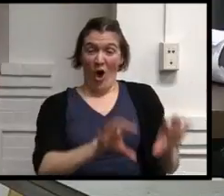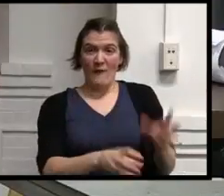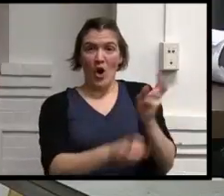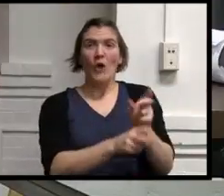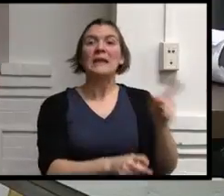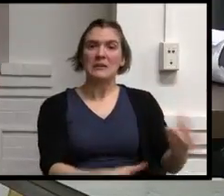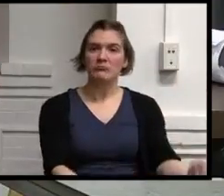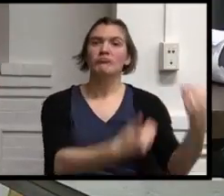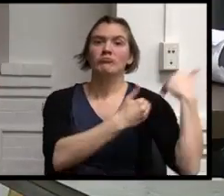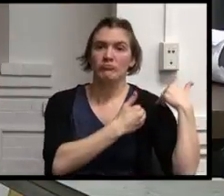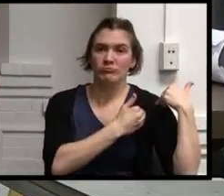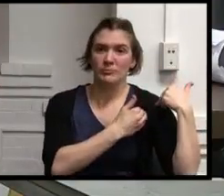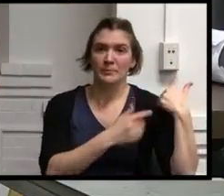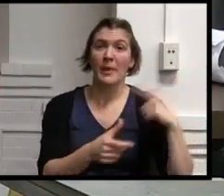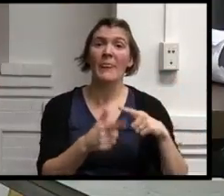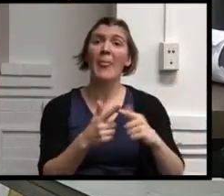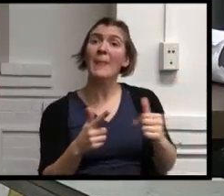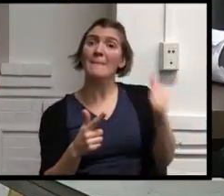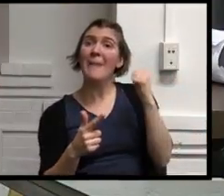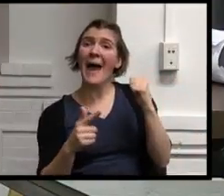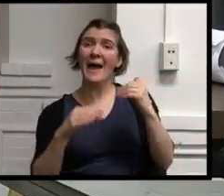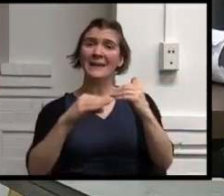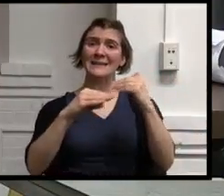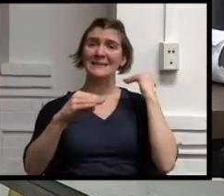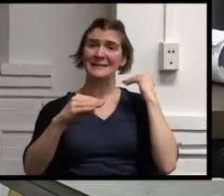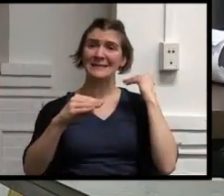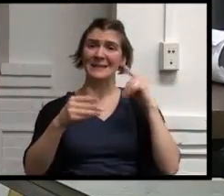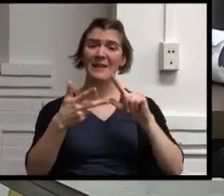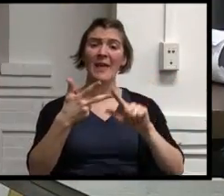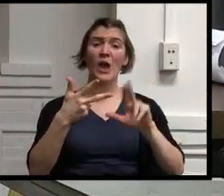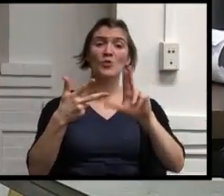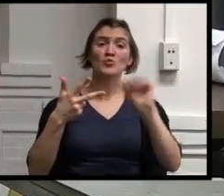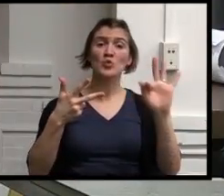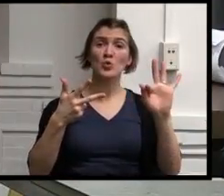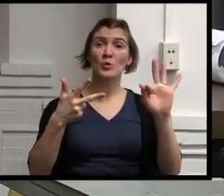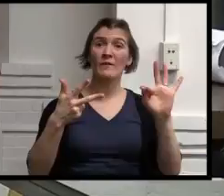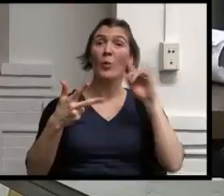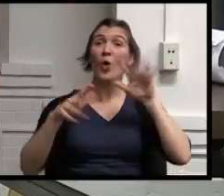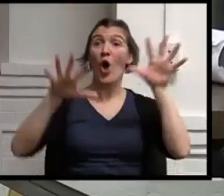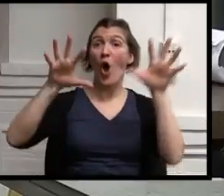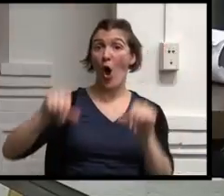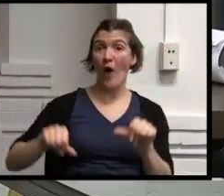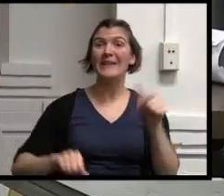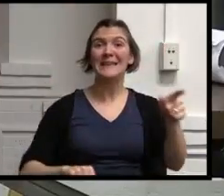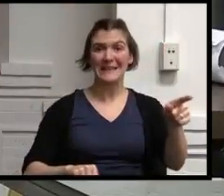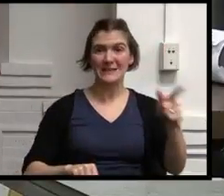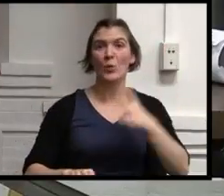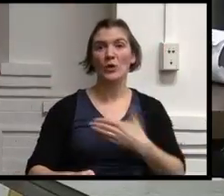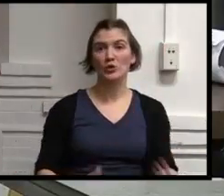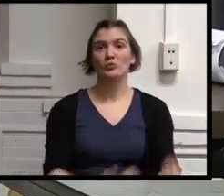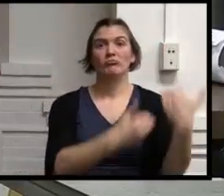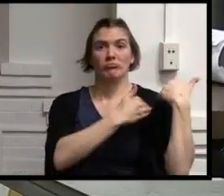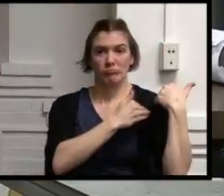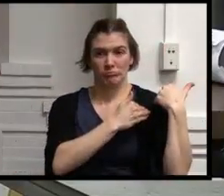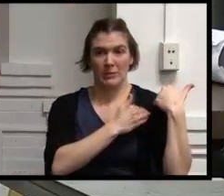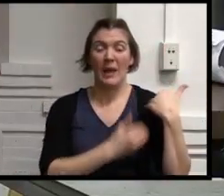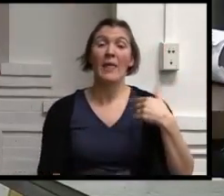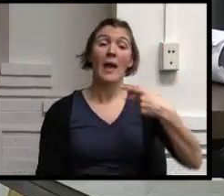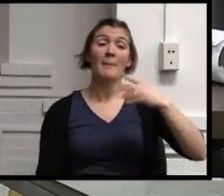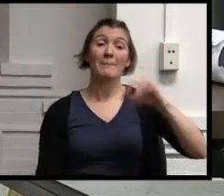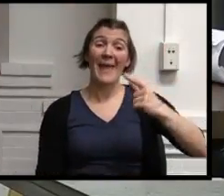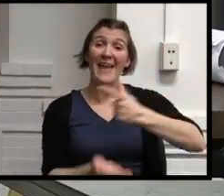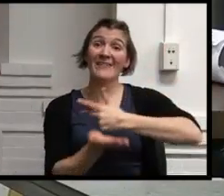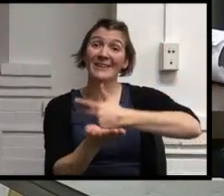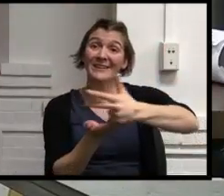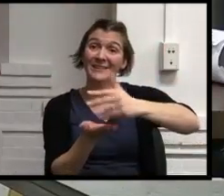The deck in the rear as well as the roof are going to be removed as well. And there will be some paving costs